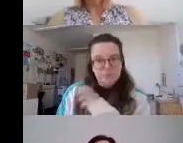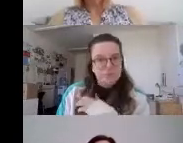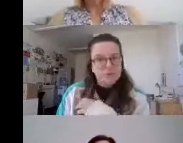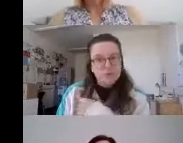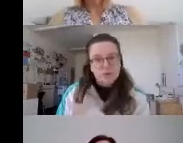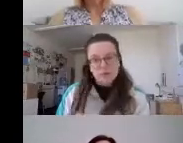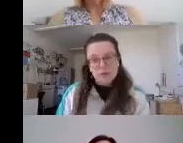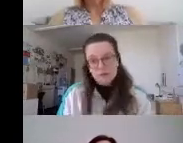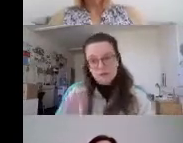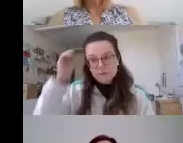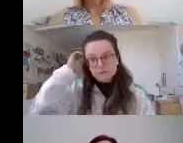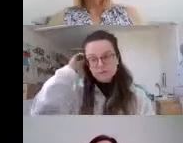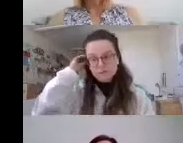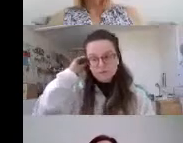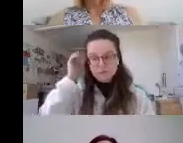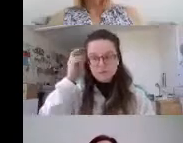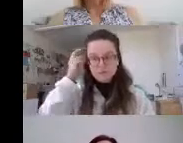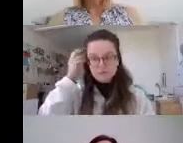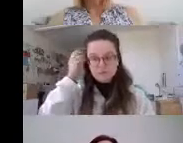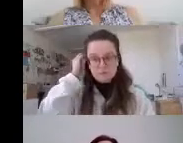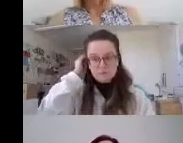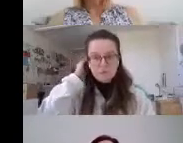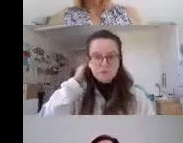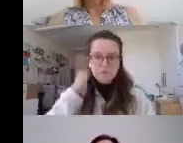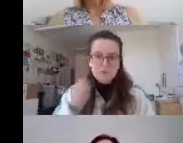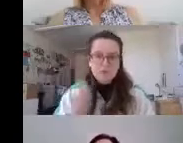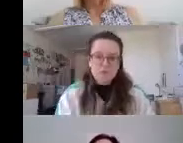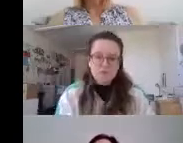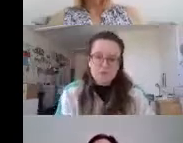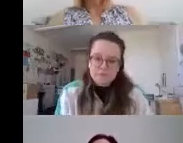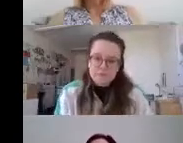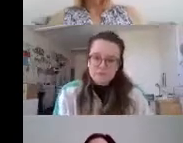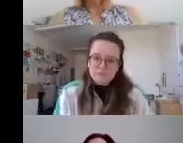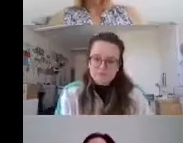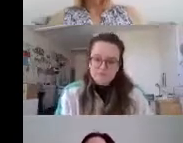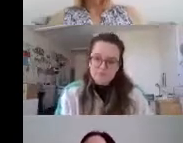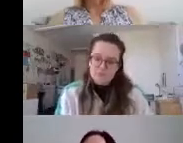been beneficial to find this out before COVID struck was an understatement.